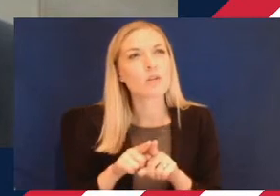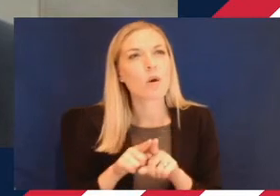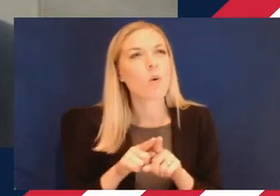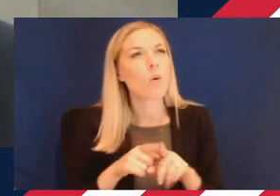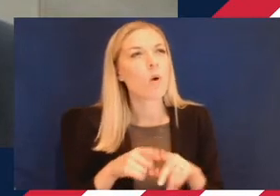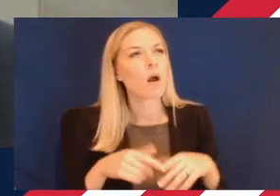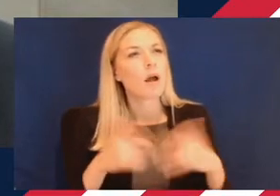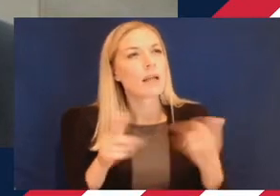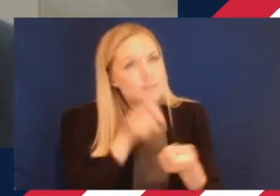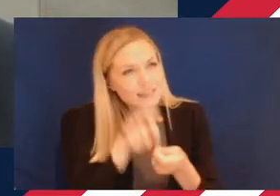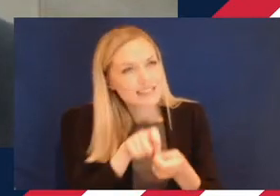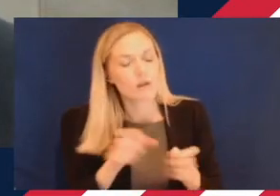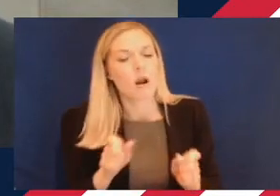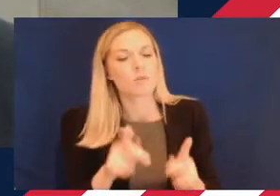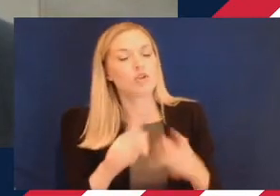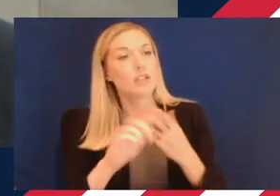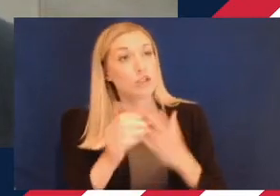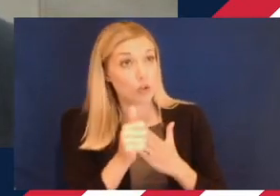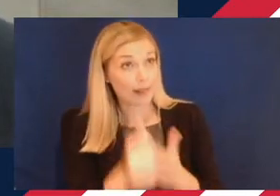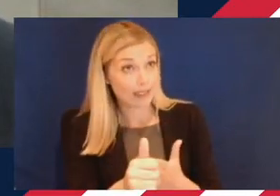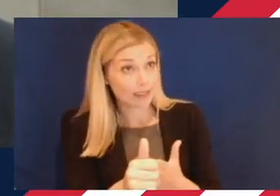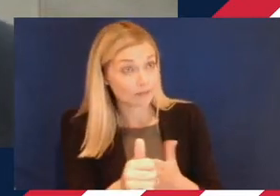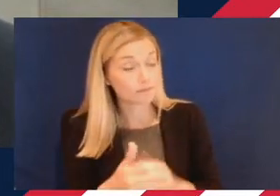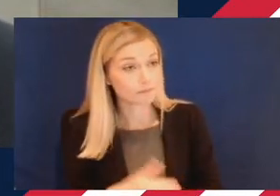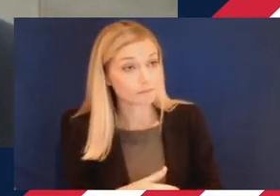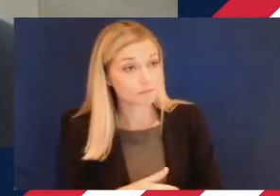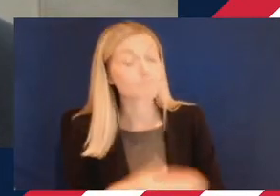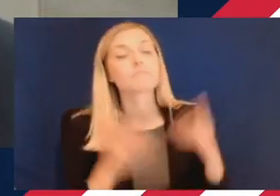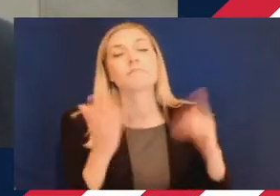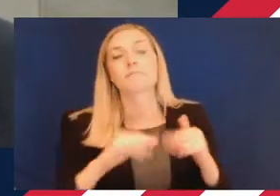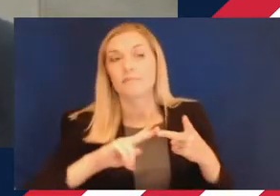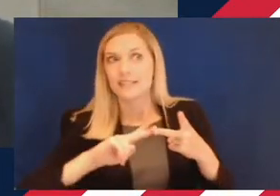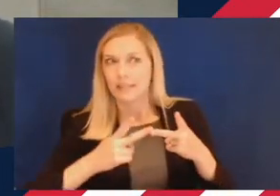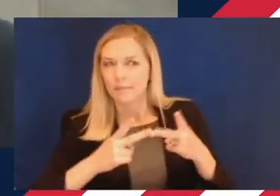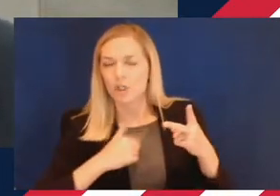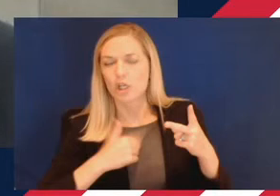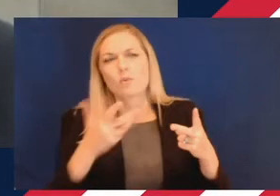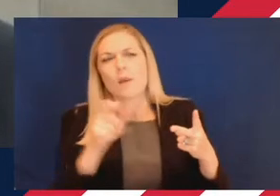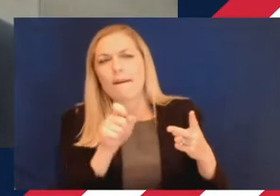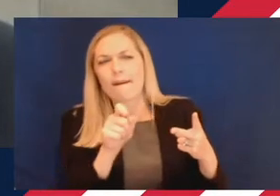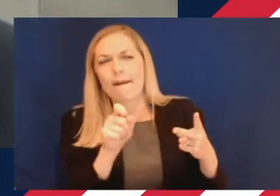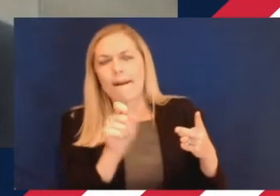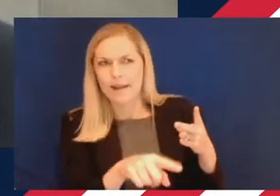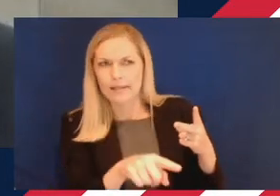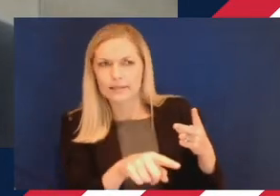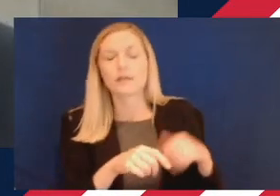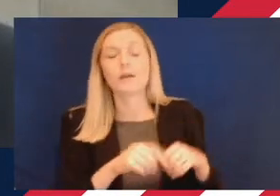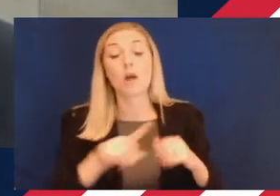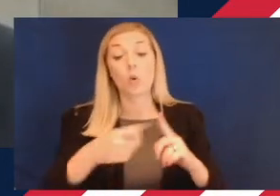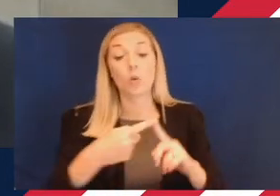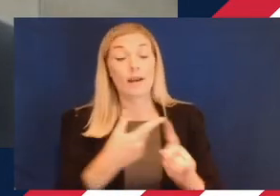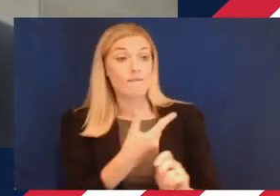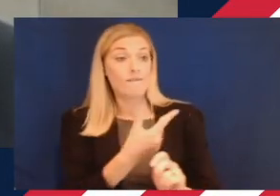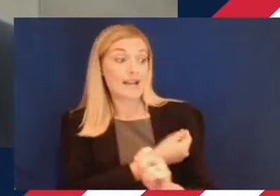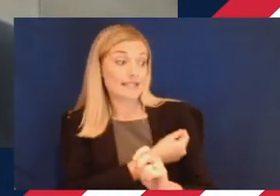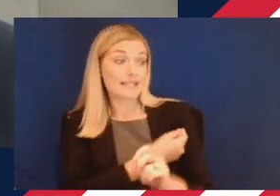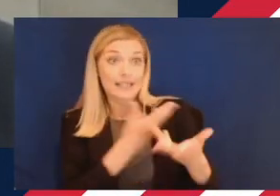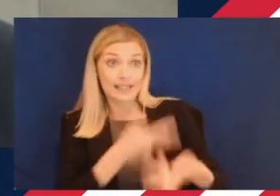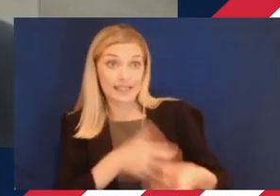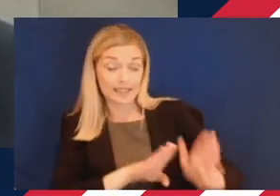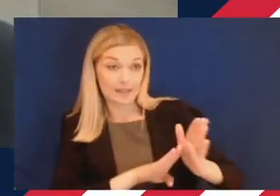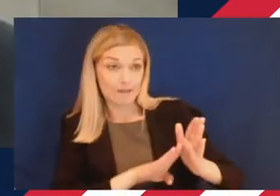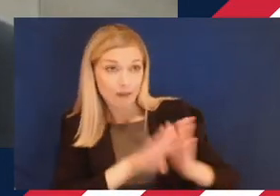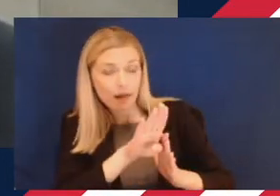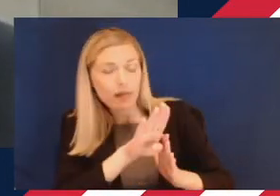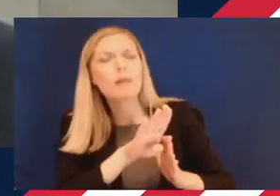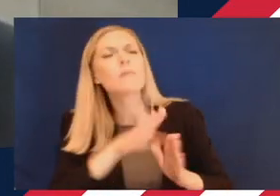specific opportunities to lead. And then I want to ask, when a vaccine is discovered, what should happen in terms